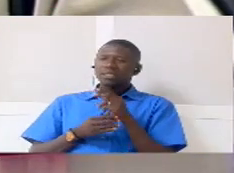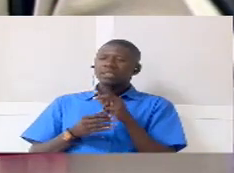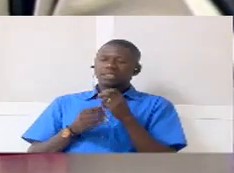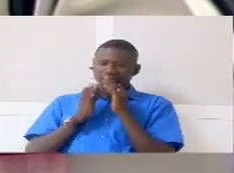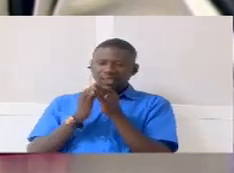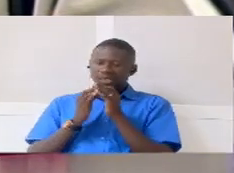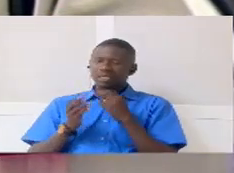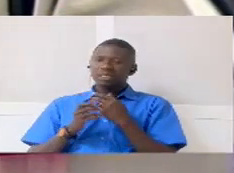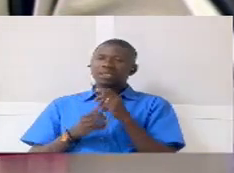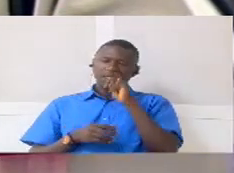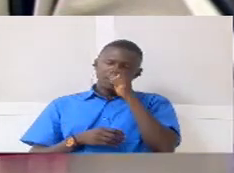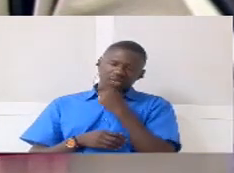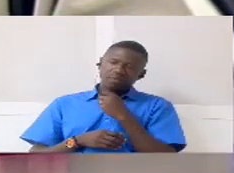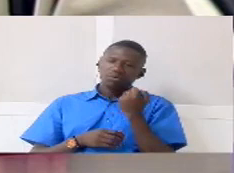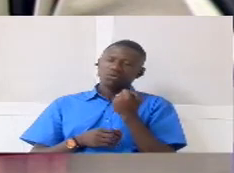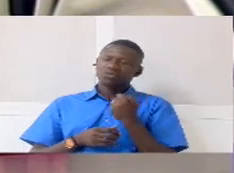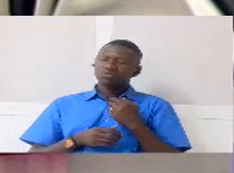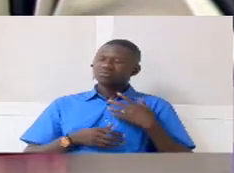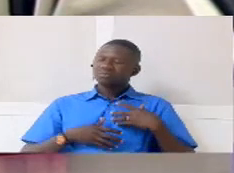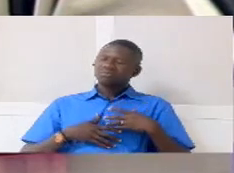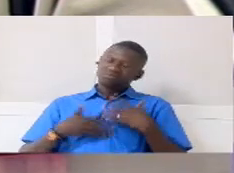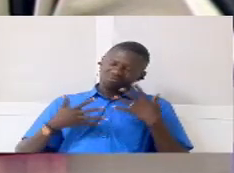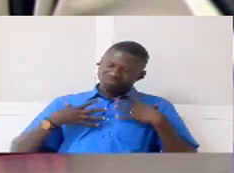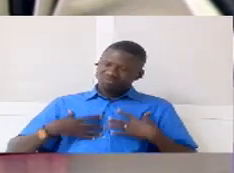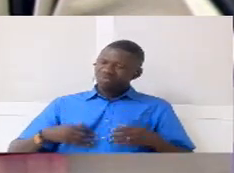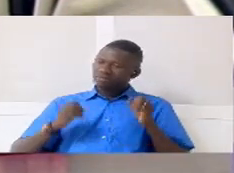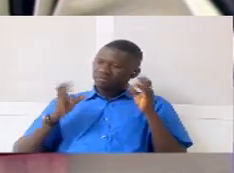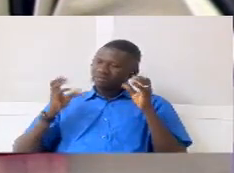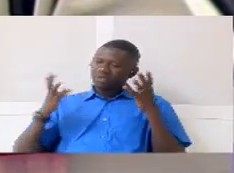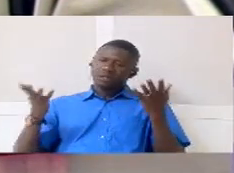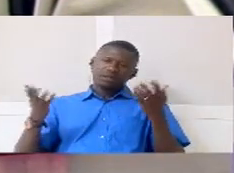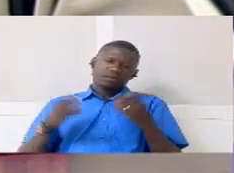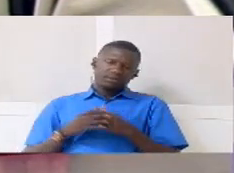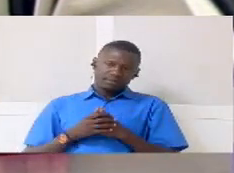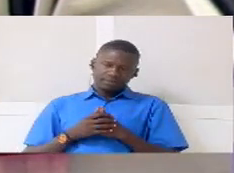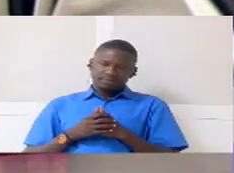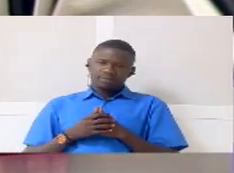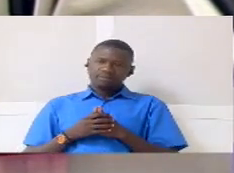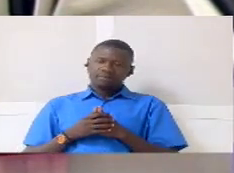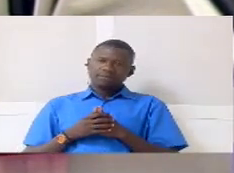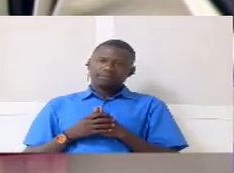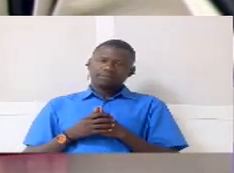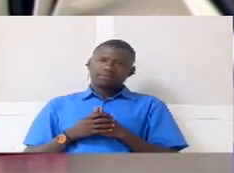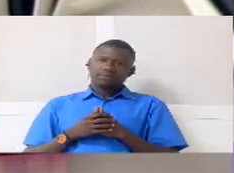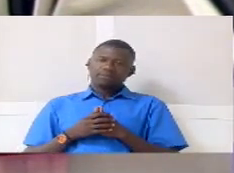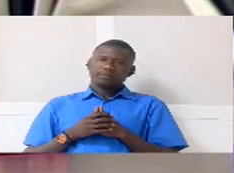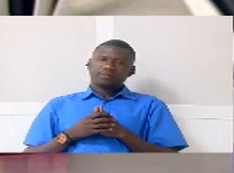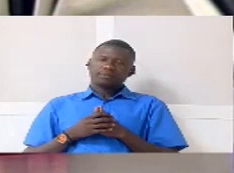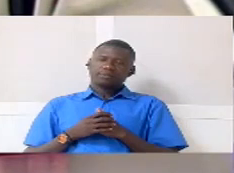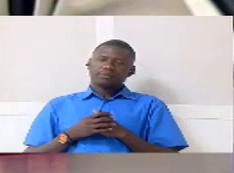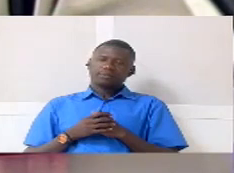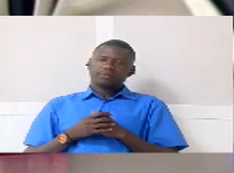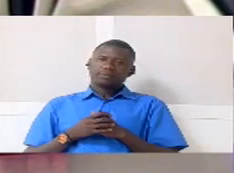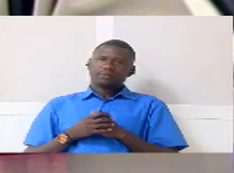damfu akaroto hanu fo e kolu kola na tafa ando afata kasola jeli bari telata kaito lu menu findindi